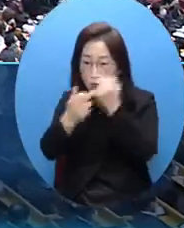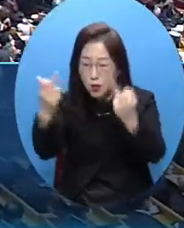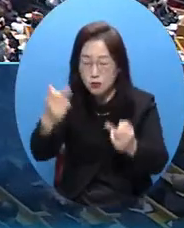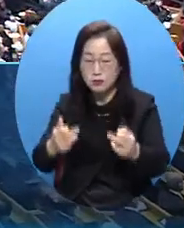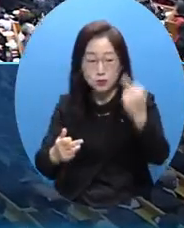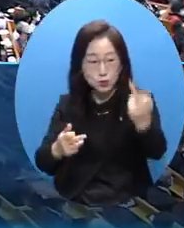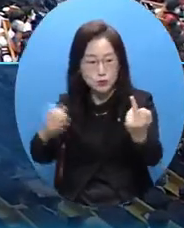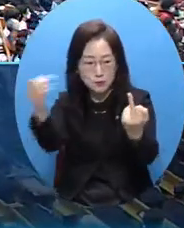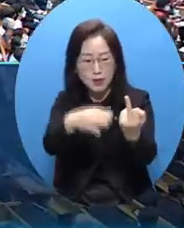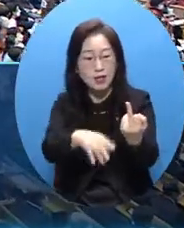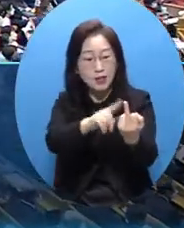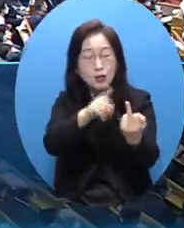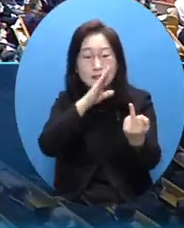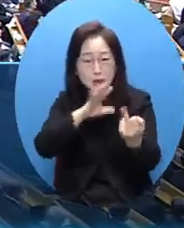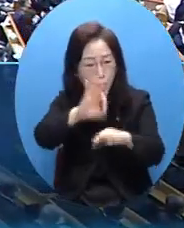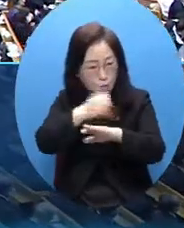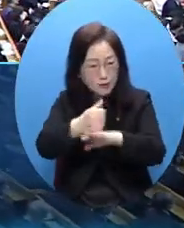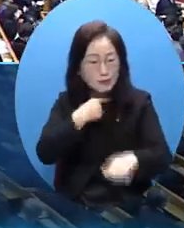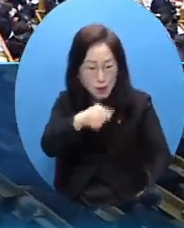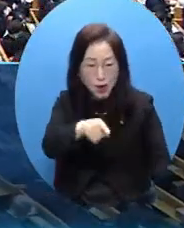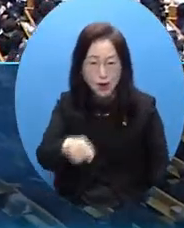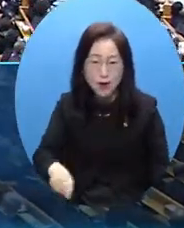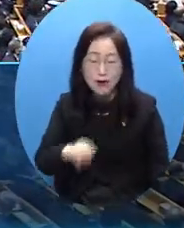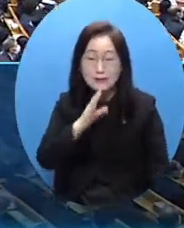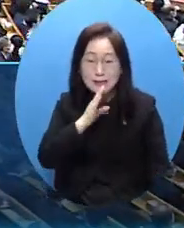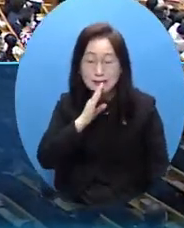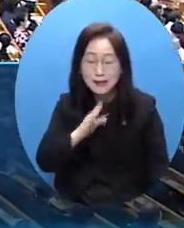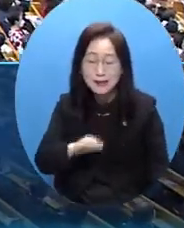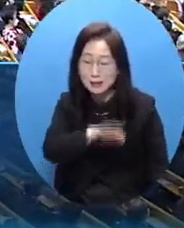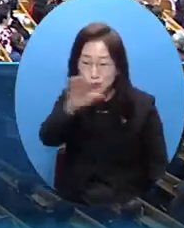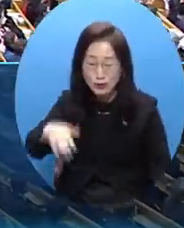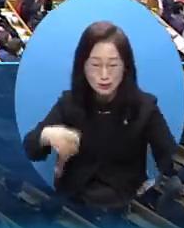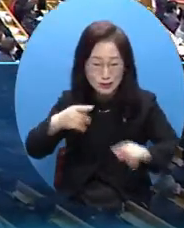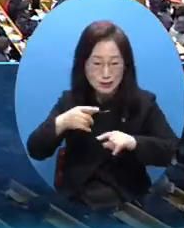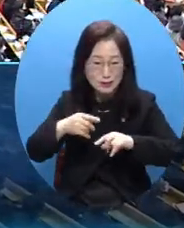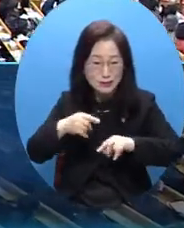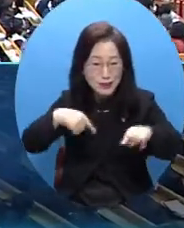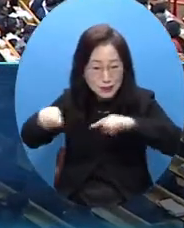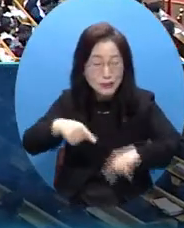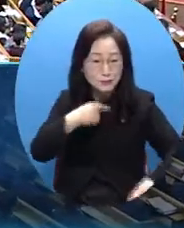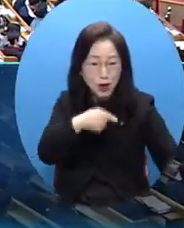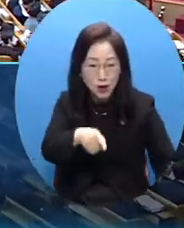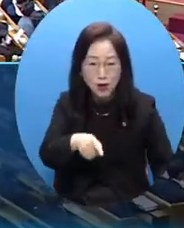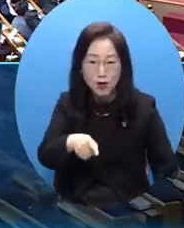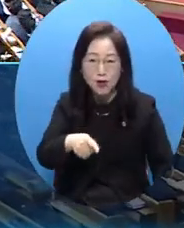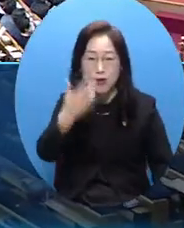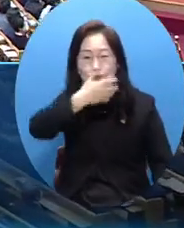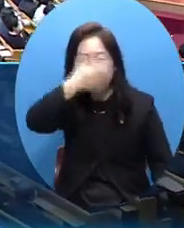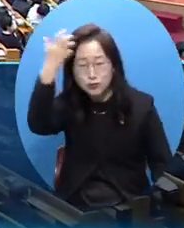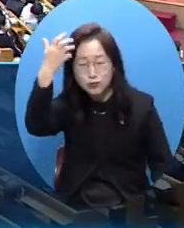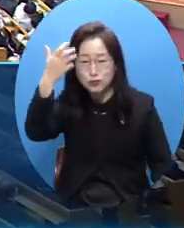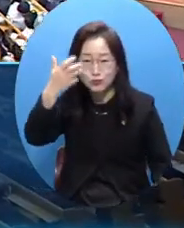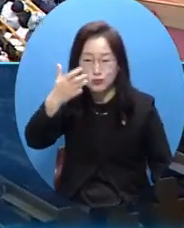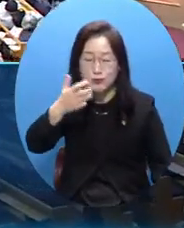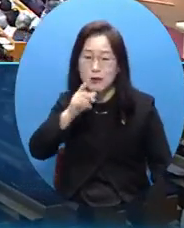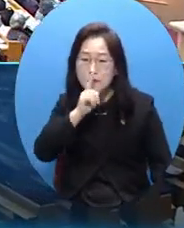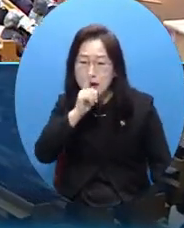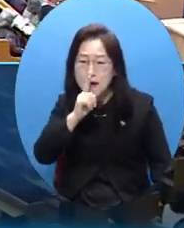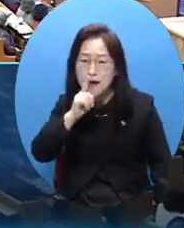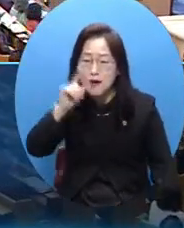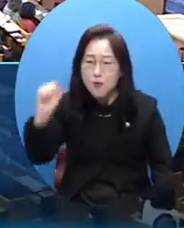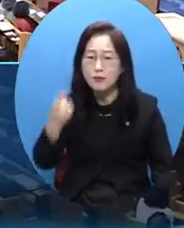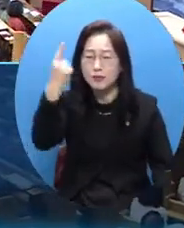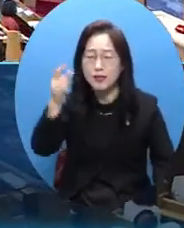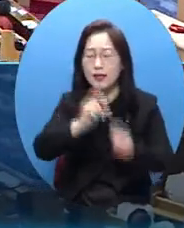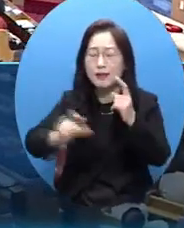his brother said to him do you intend to Reign Over Us will you actually rule us and they hated him all the more because of his